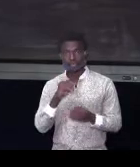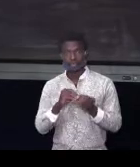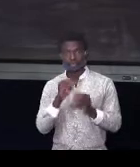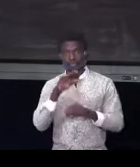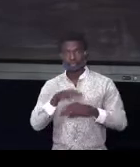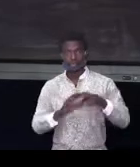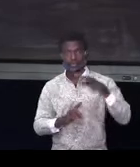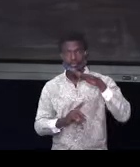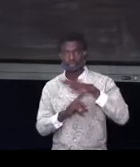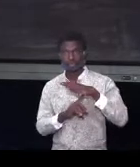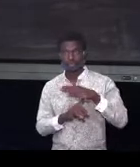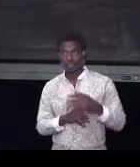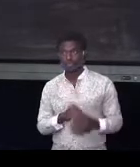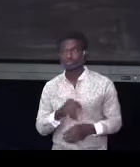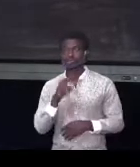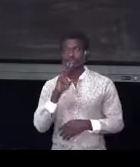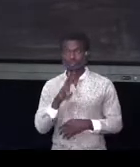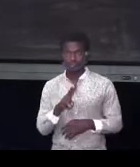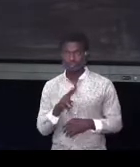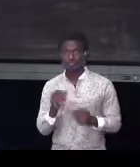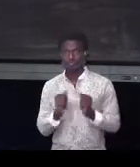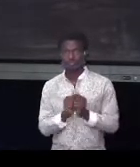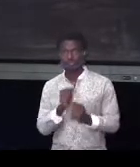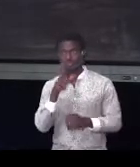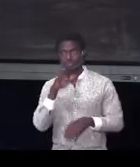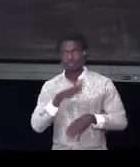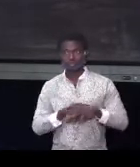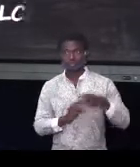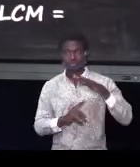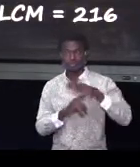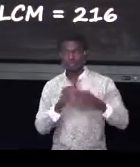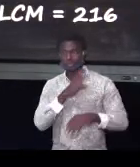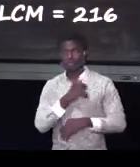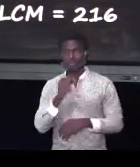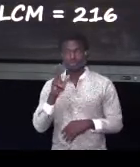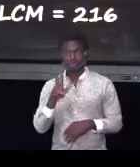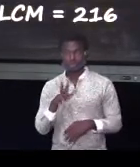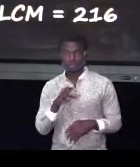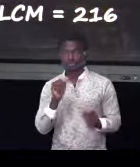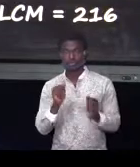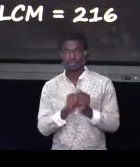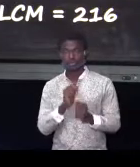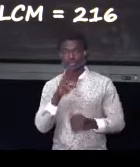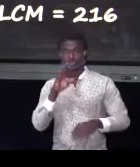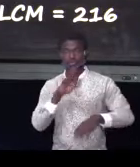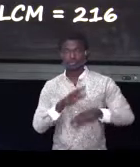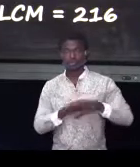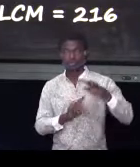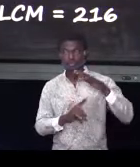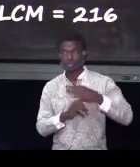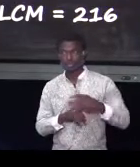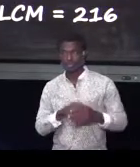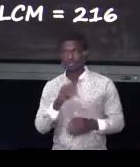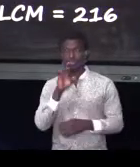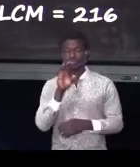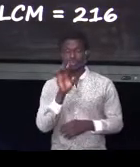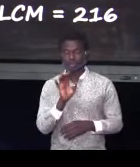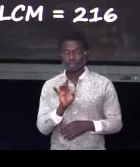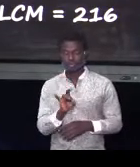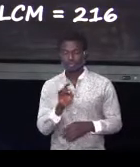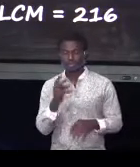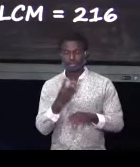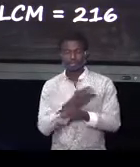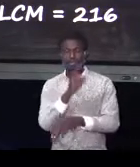places, and the 3 with the highest power, which is 3 with the power of 3. Now 2 with the power of 3 is 8, and 3 with the power of 3 is 27. 8